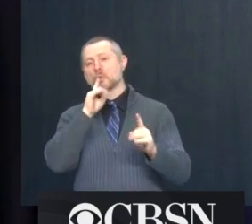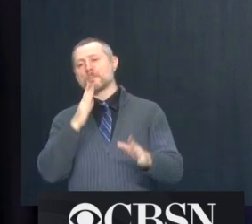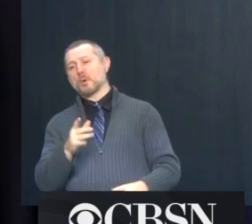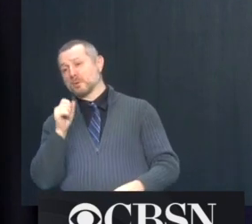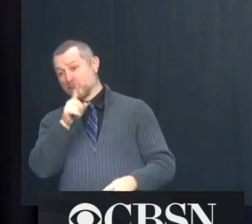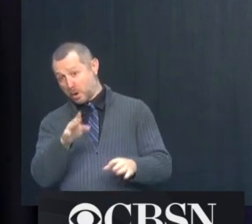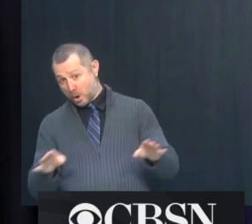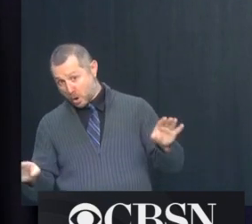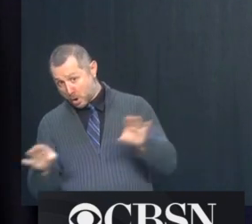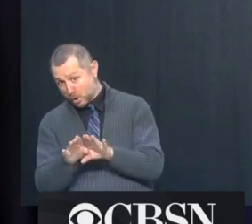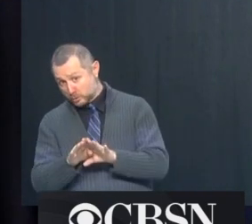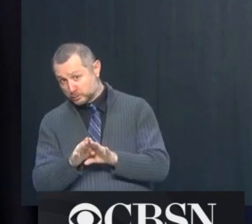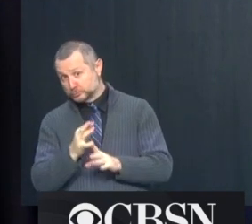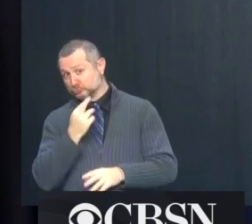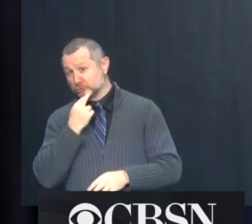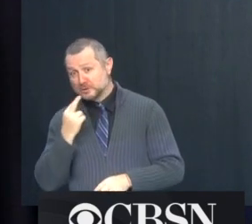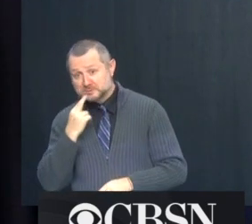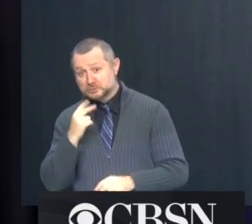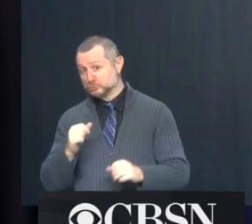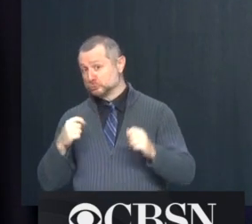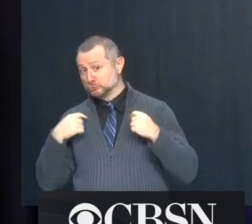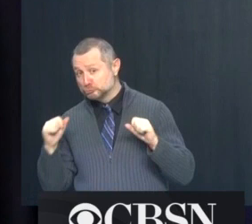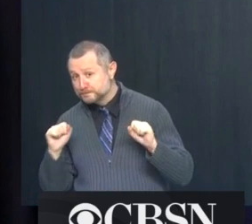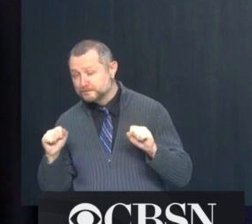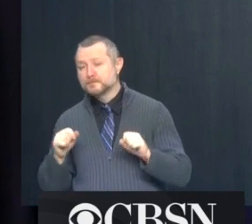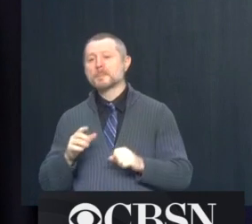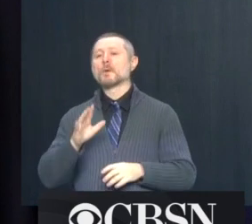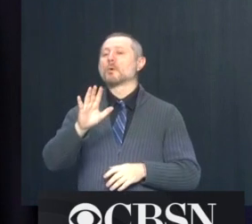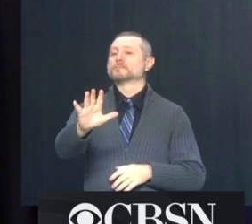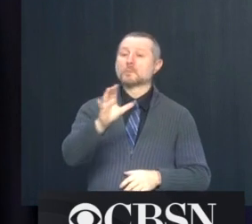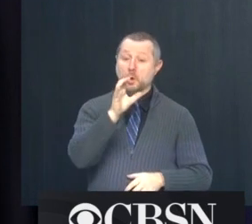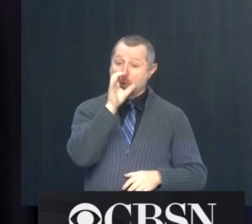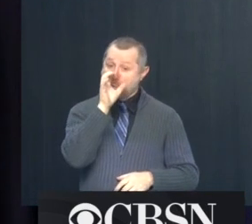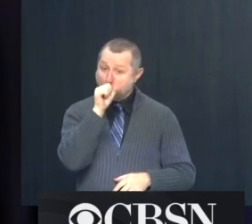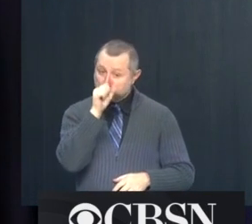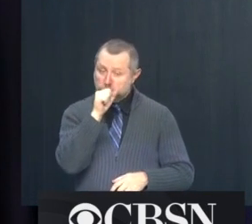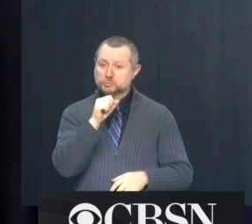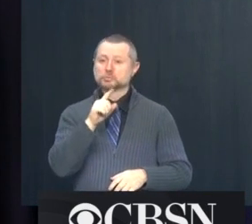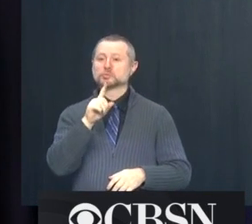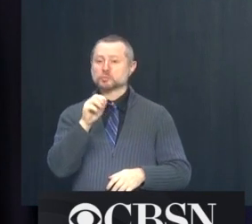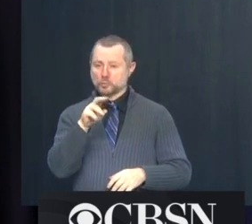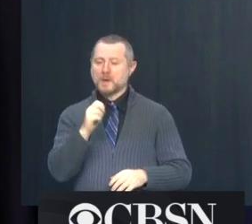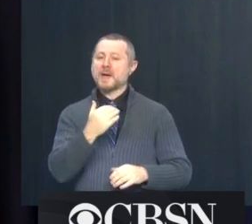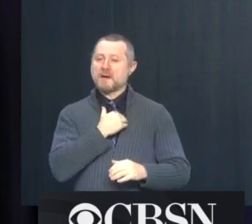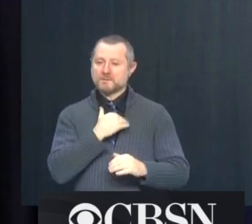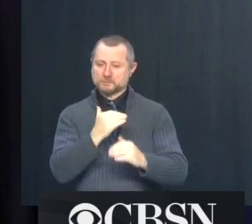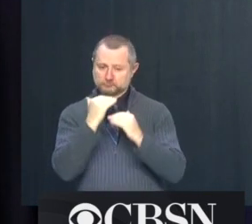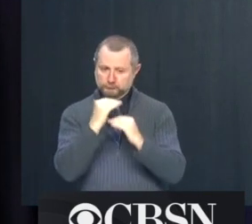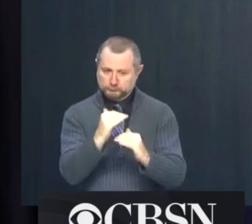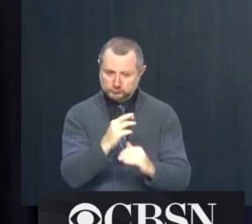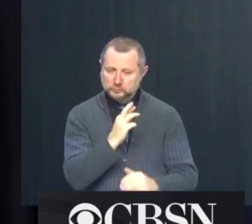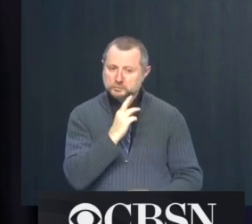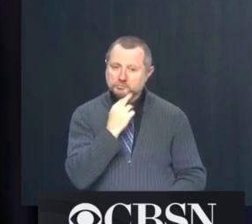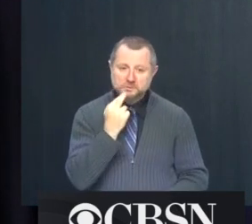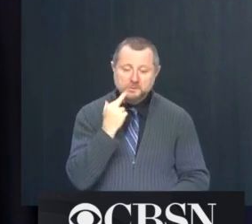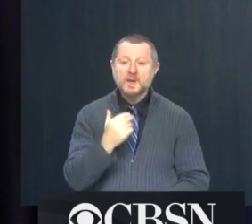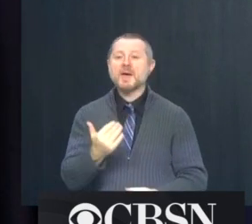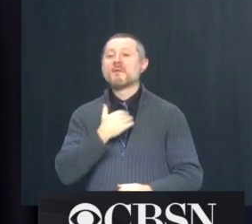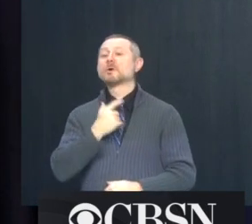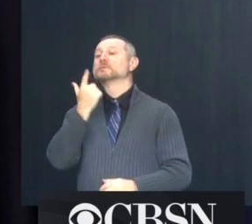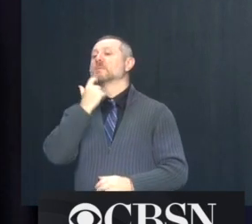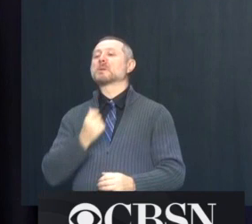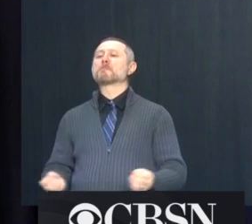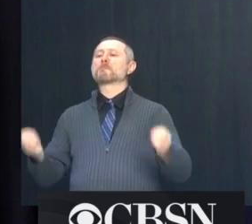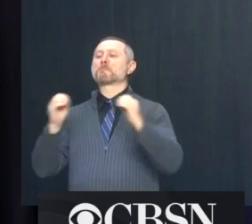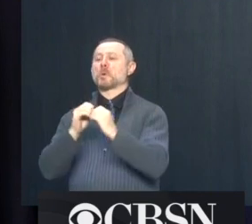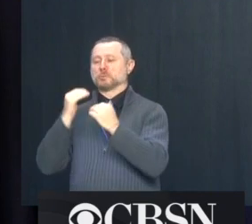no. The orange zone has additional restrictions on restaurants. A red zone has additional